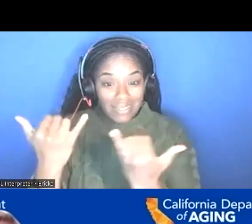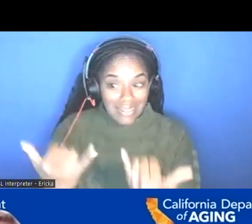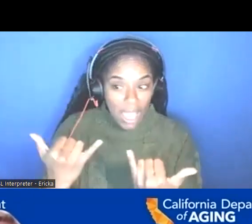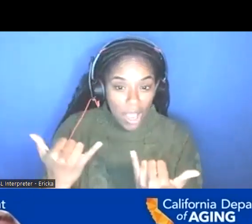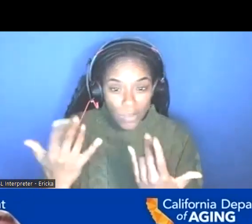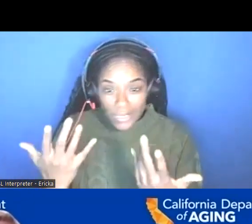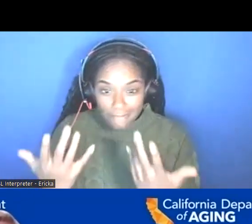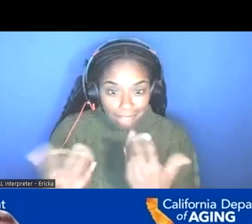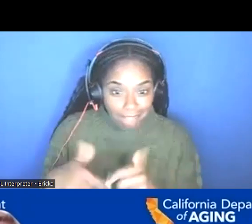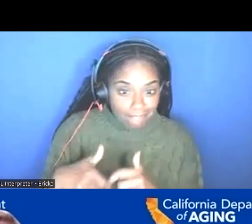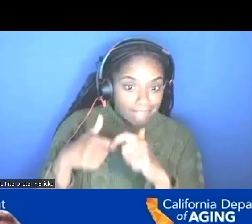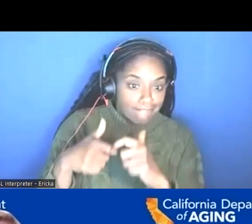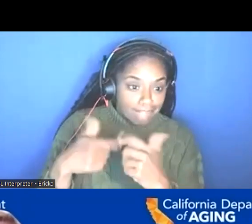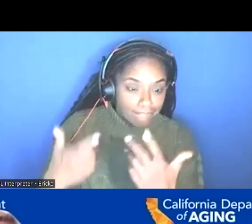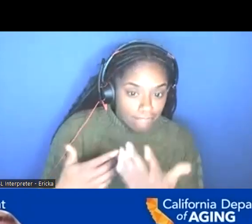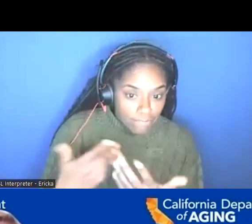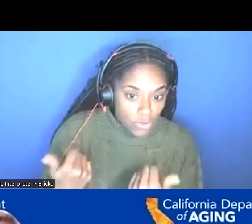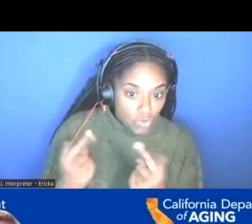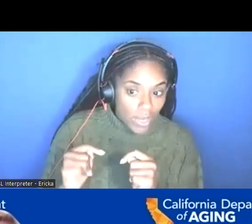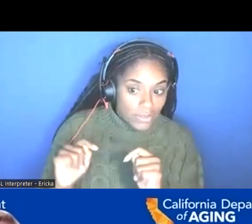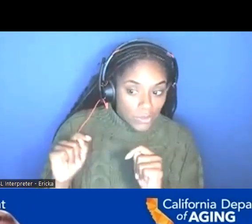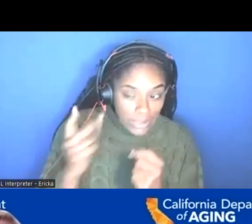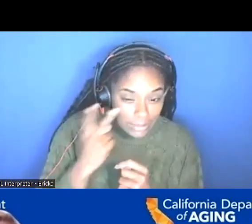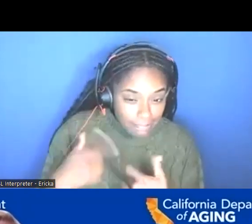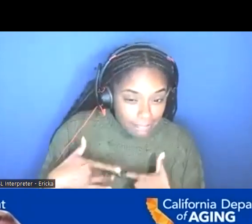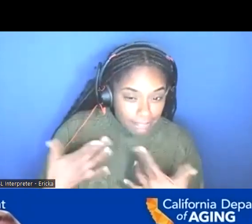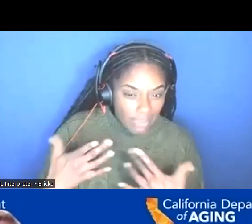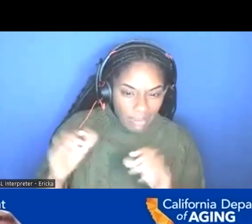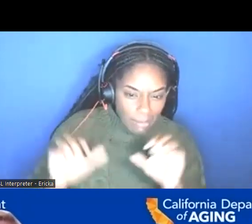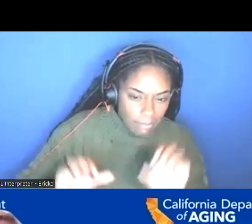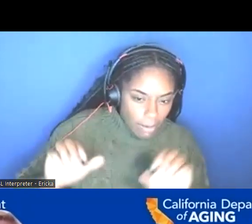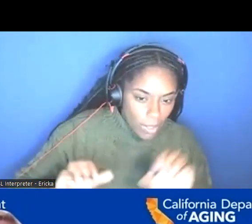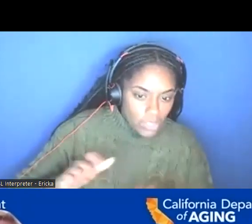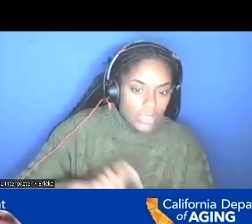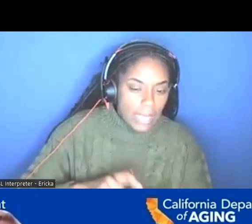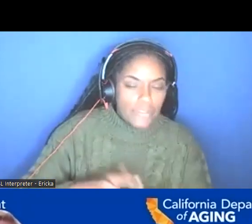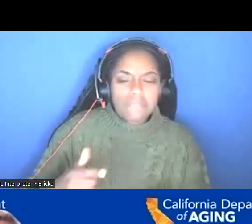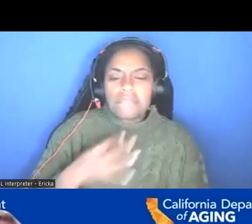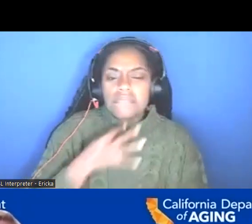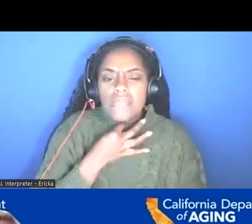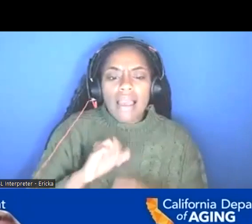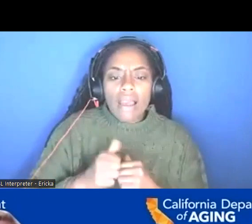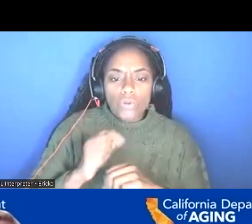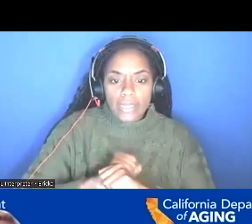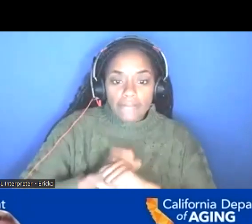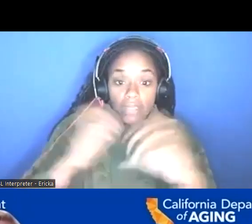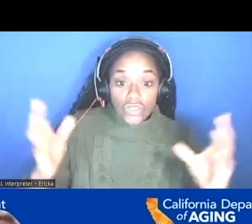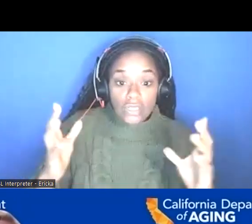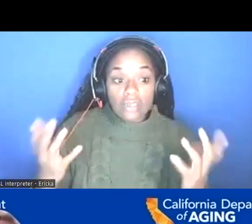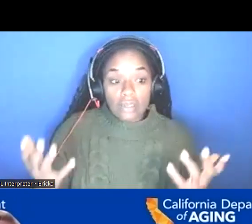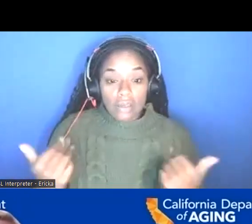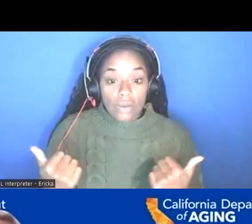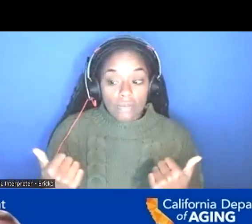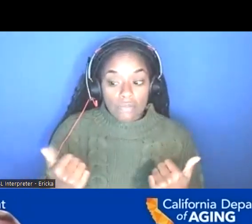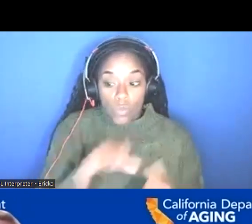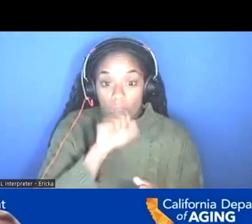of, like you said, evaluation. So I was curious how you're envisioning, because there is, but also we would